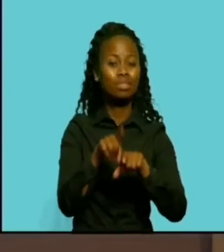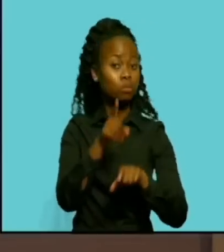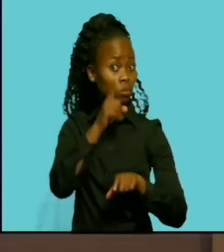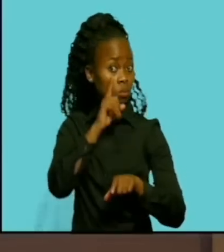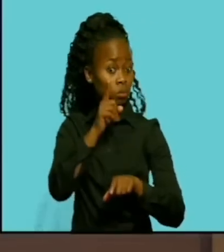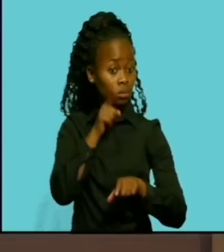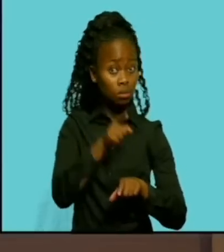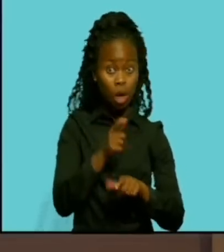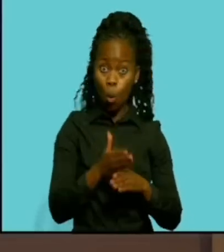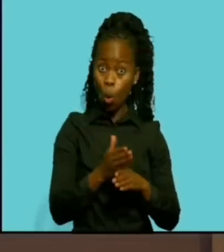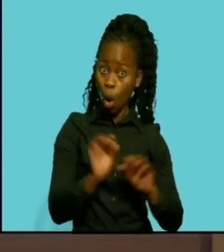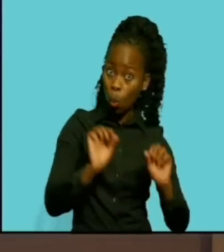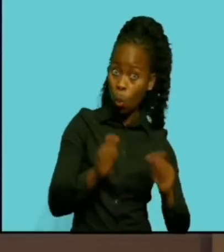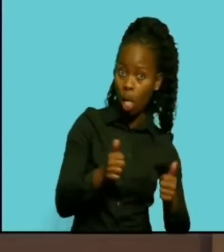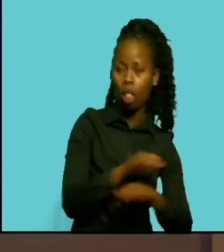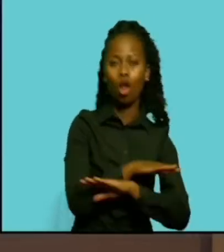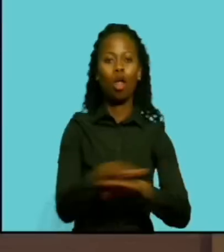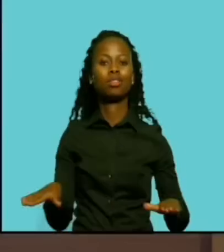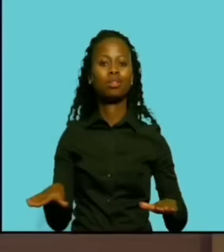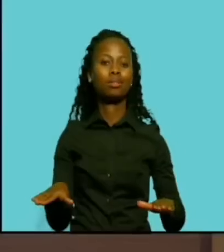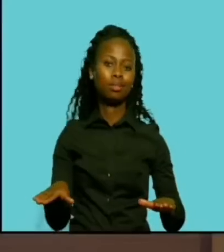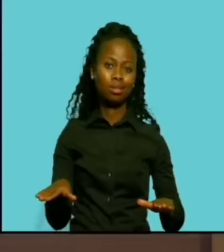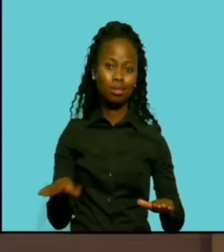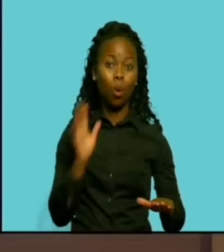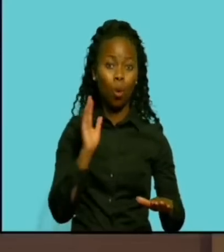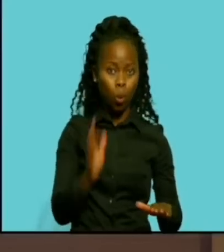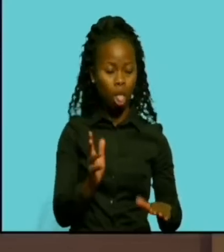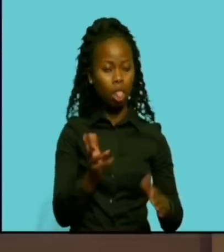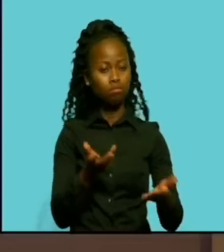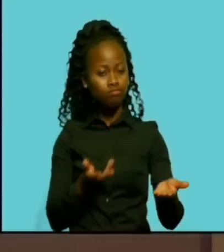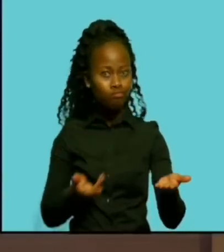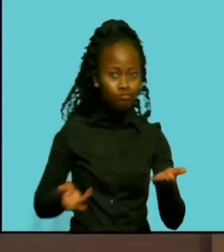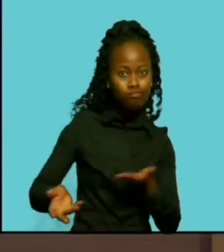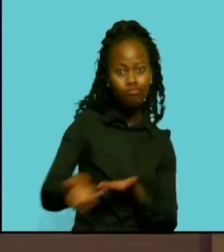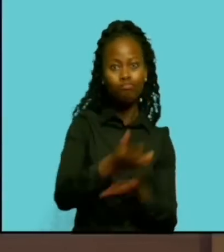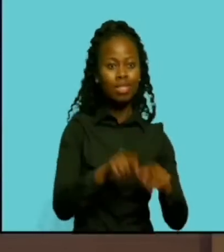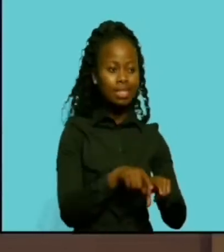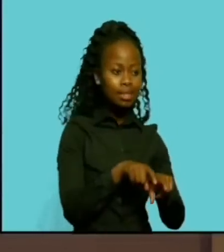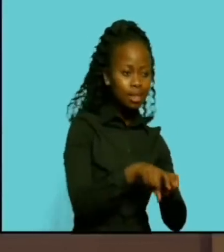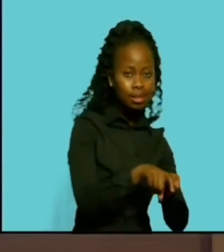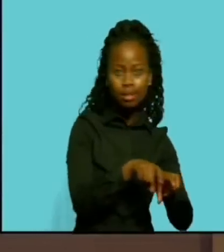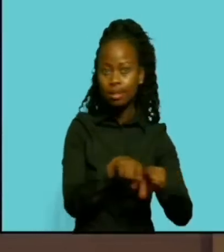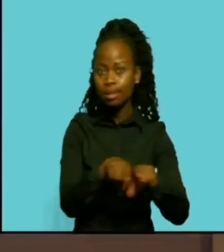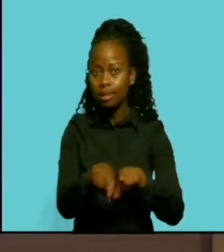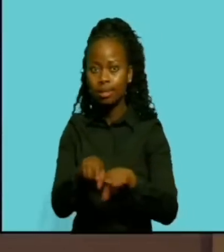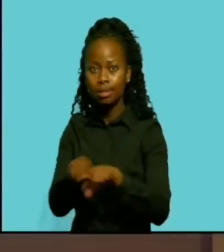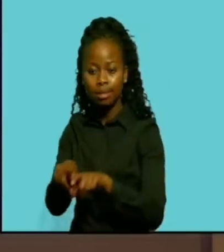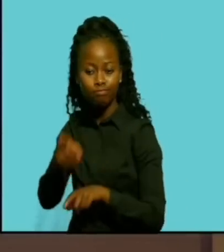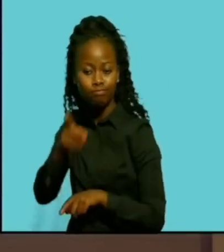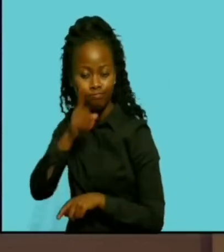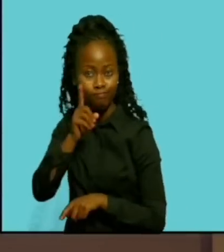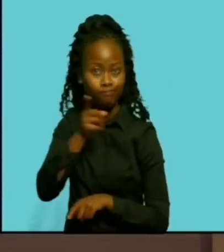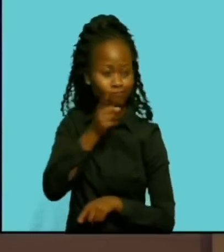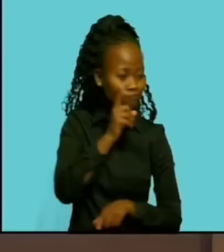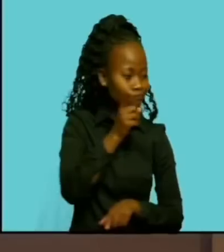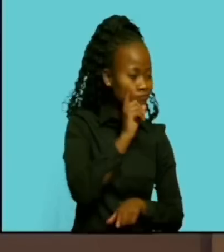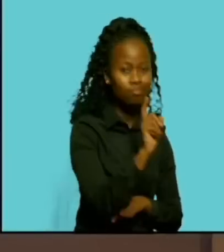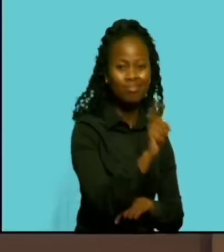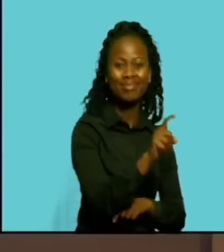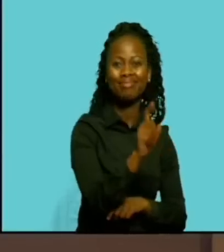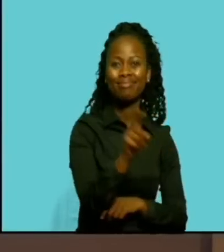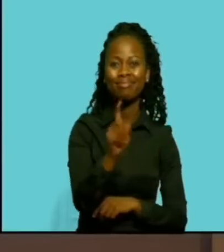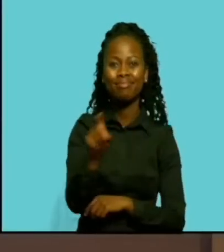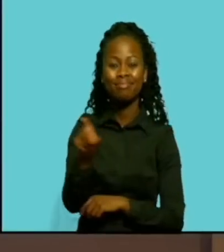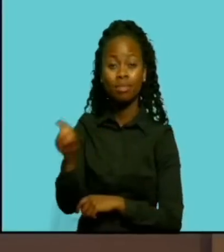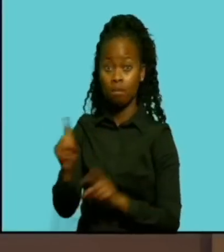be engaging with the sector and doing continuous tests, but also we will be engaging much more broadly.